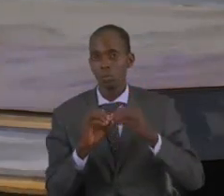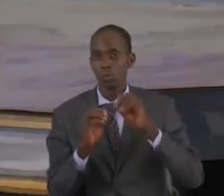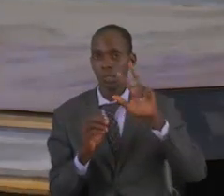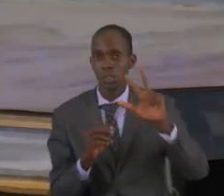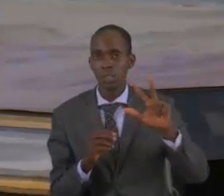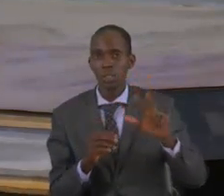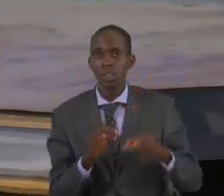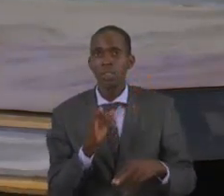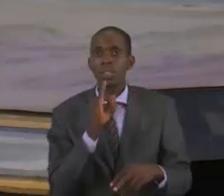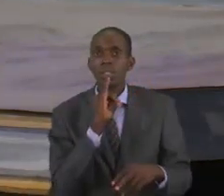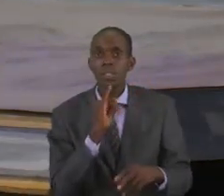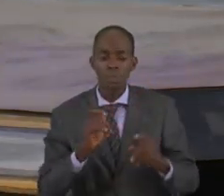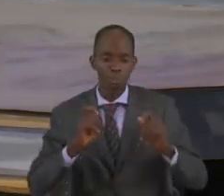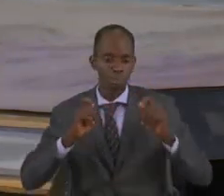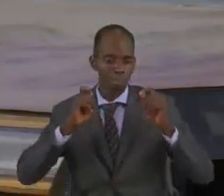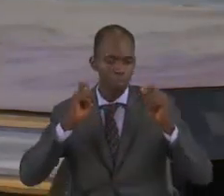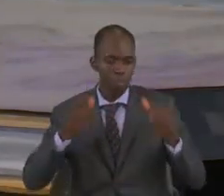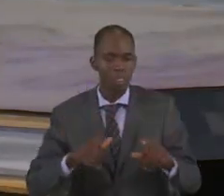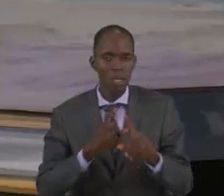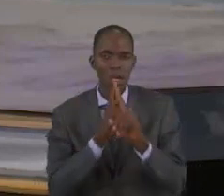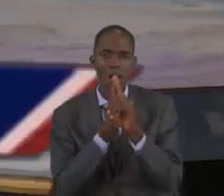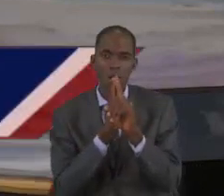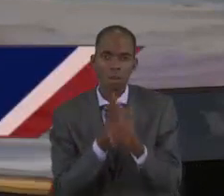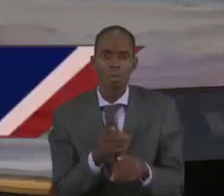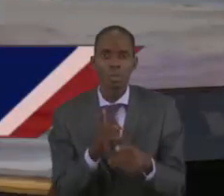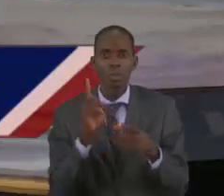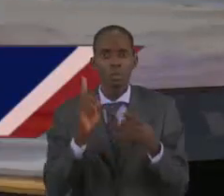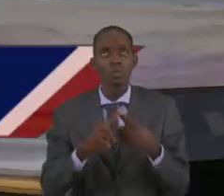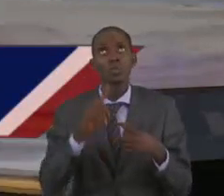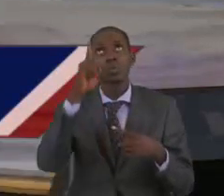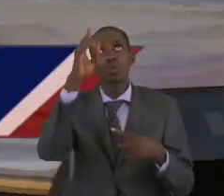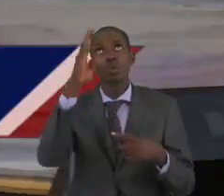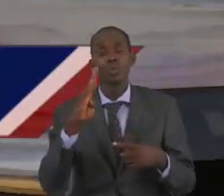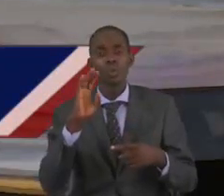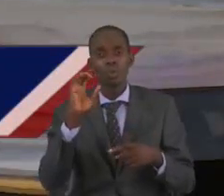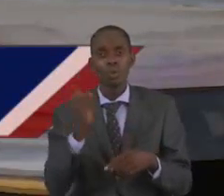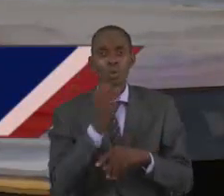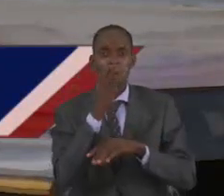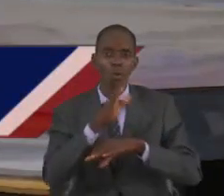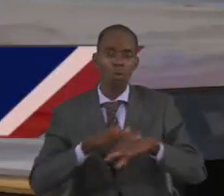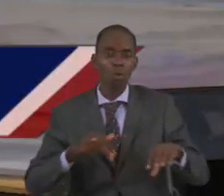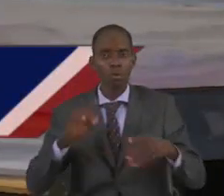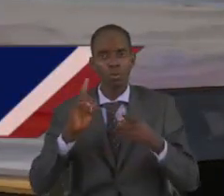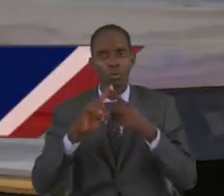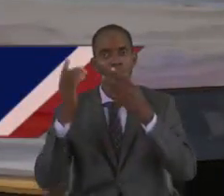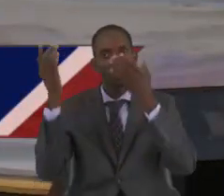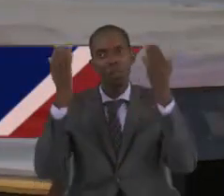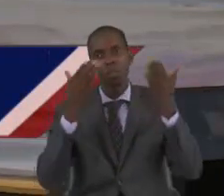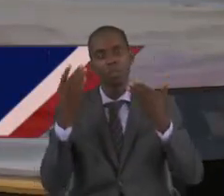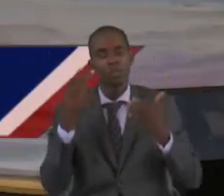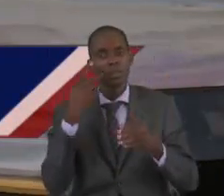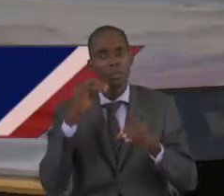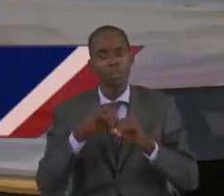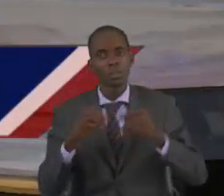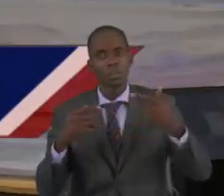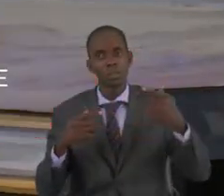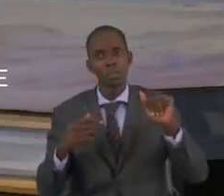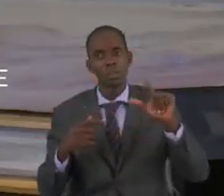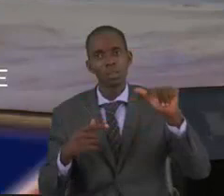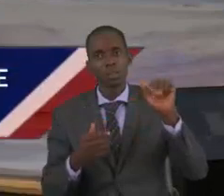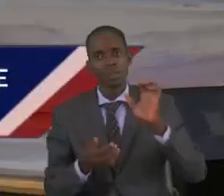Number three is immediate response to God's call to service. We're coming to